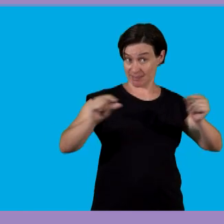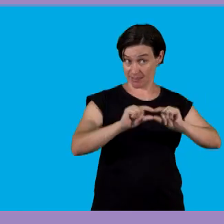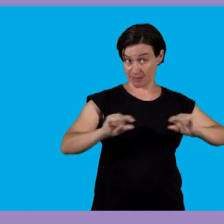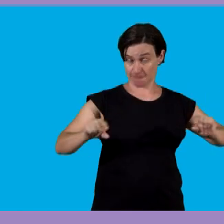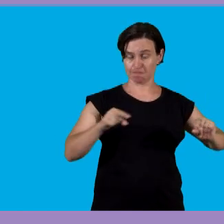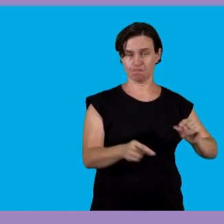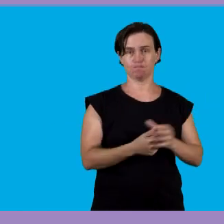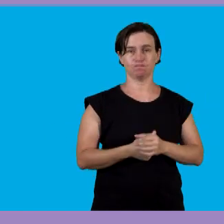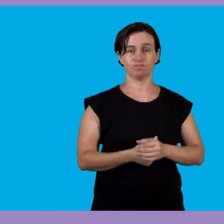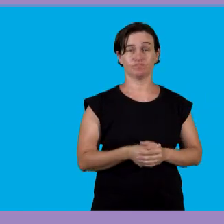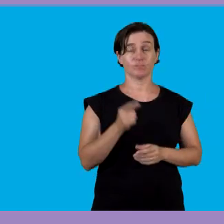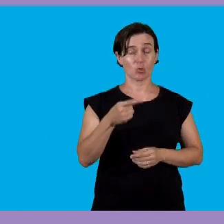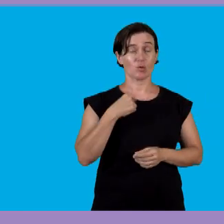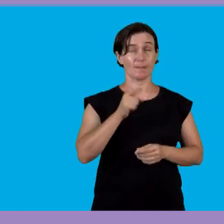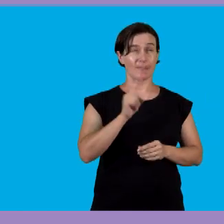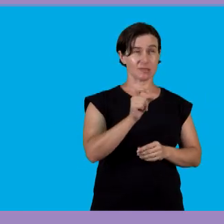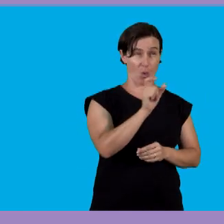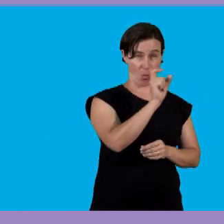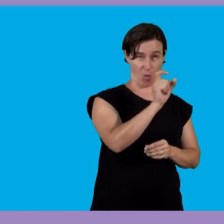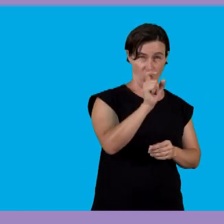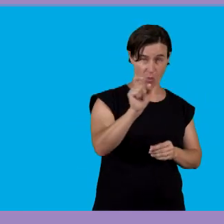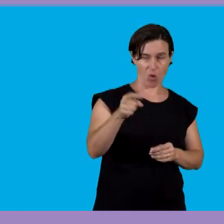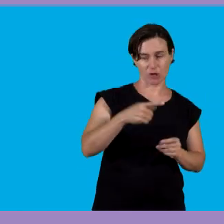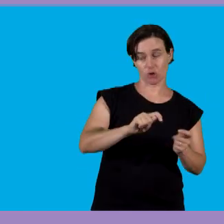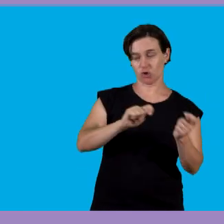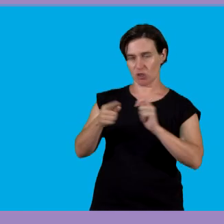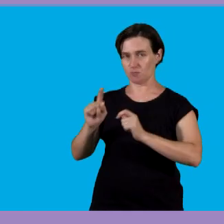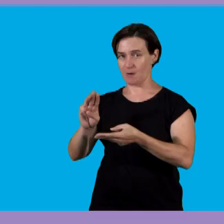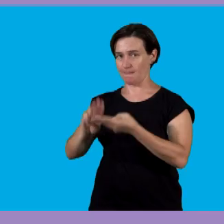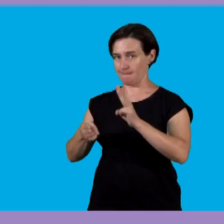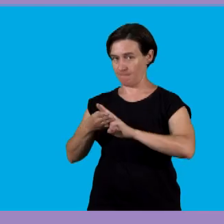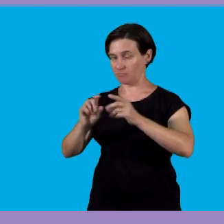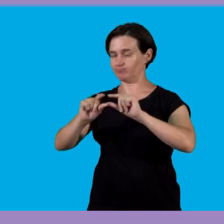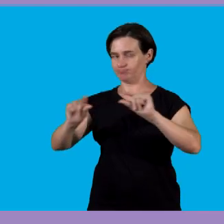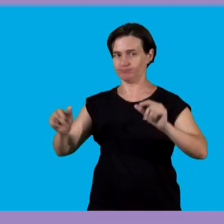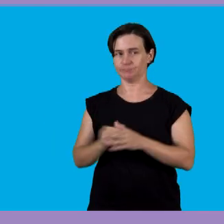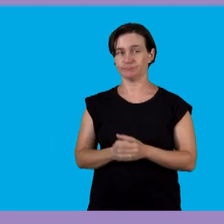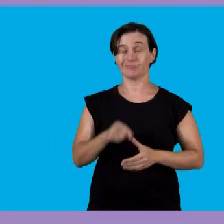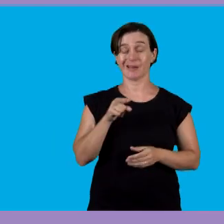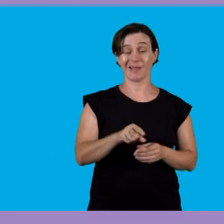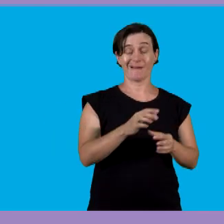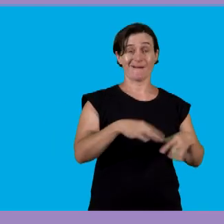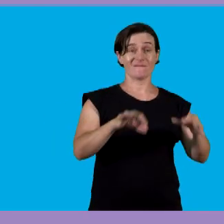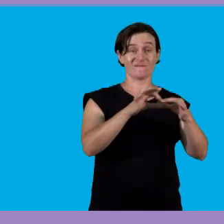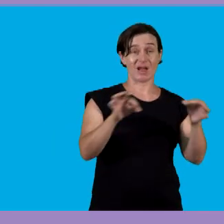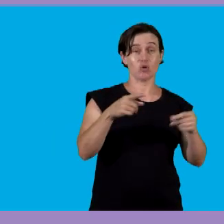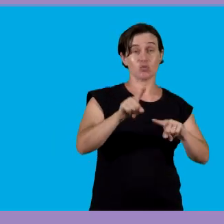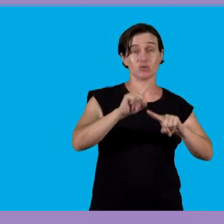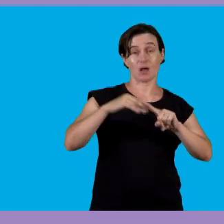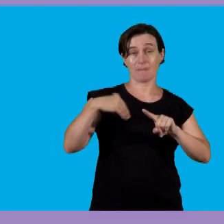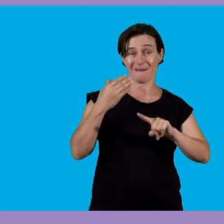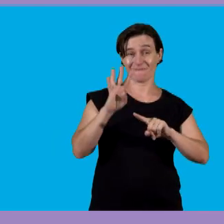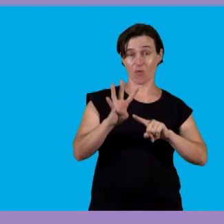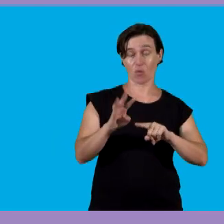moving from word representation to a formula. It says there, a value is multiplied by 4, and then